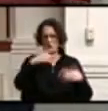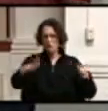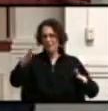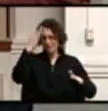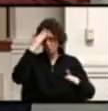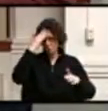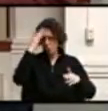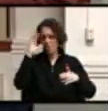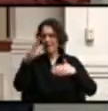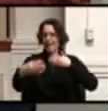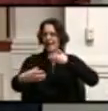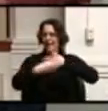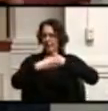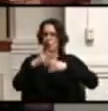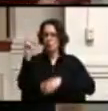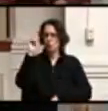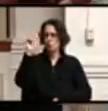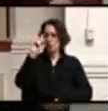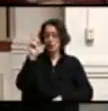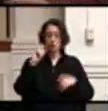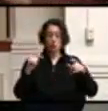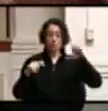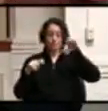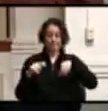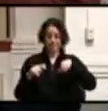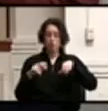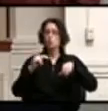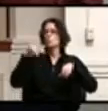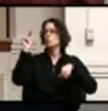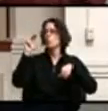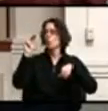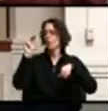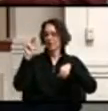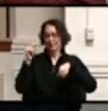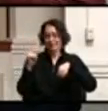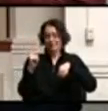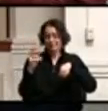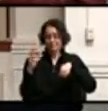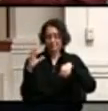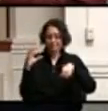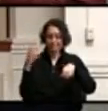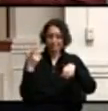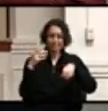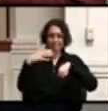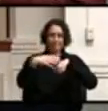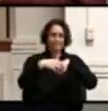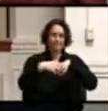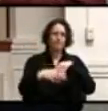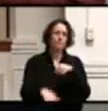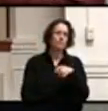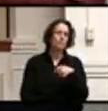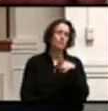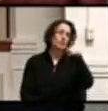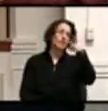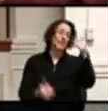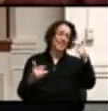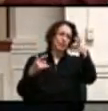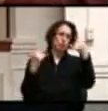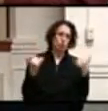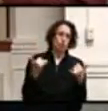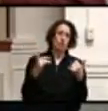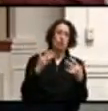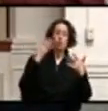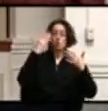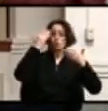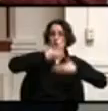it is to the north of the existing station. This is the existing station here, and everything that's a little